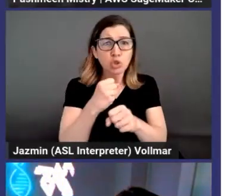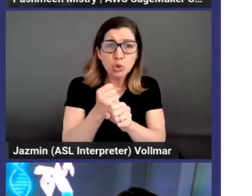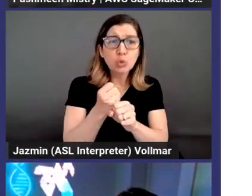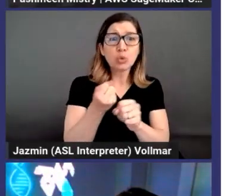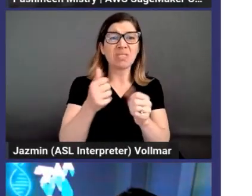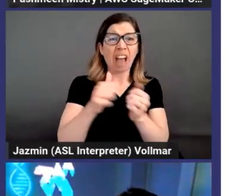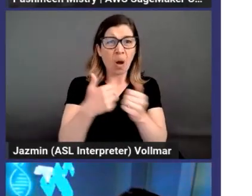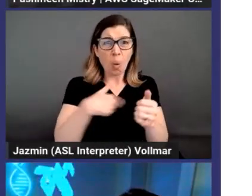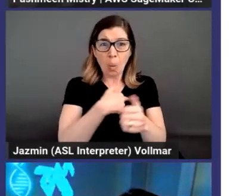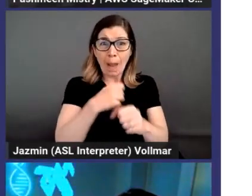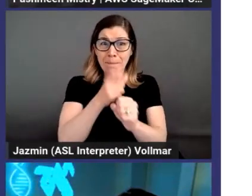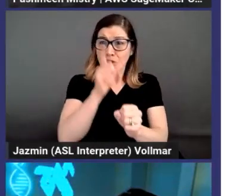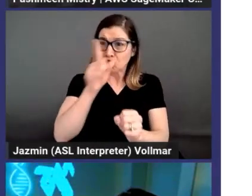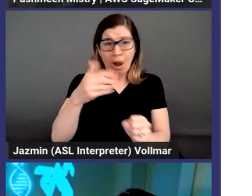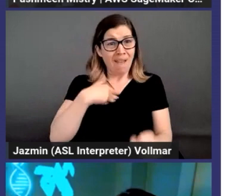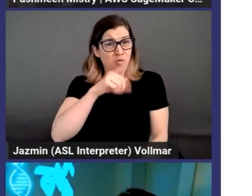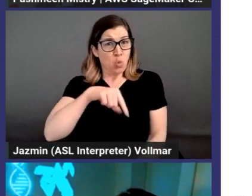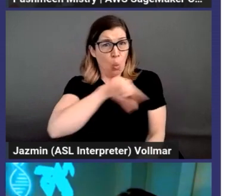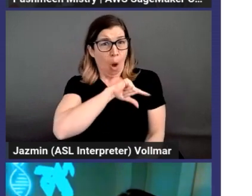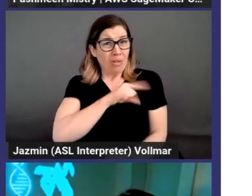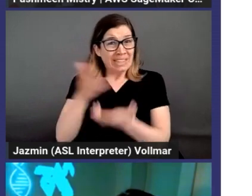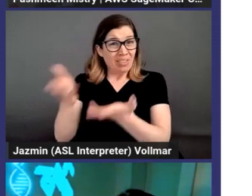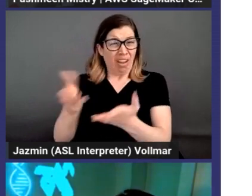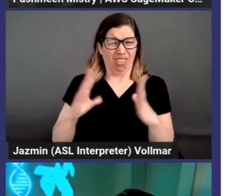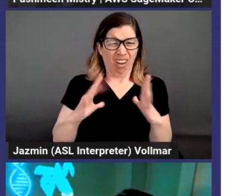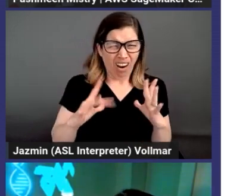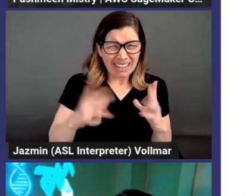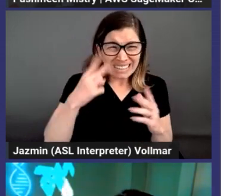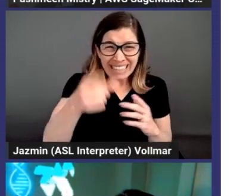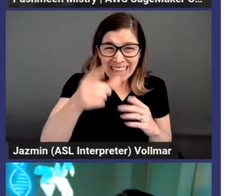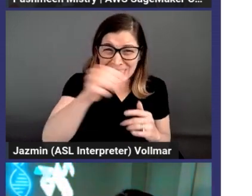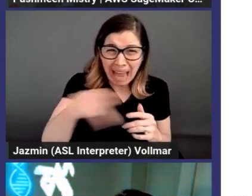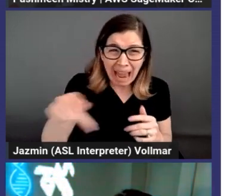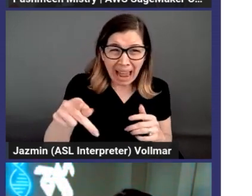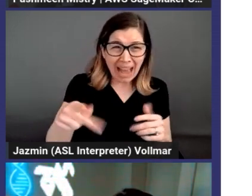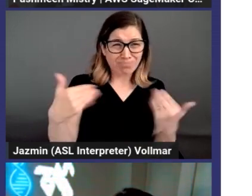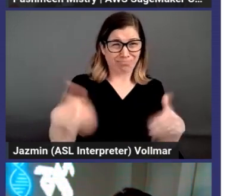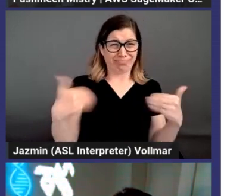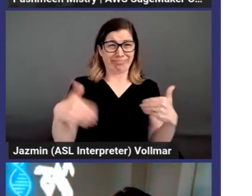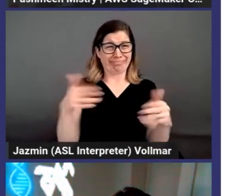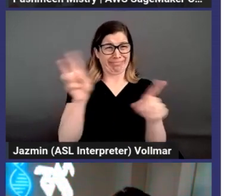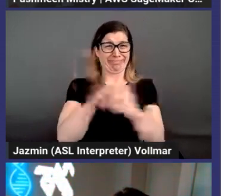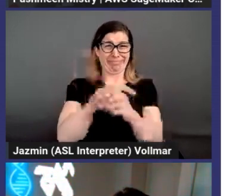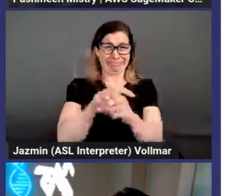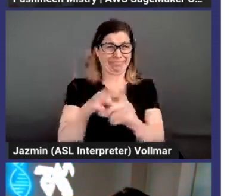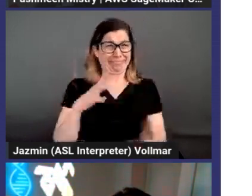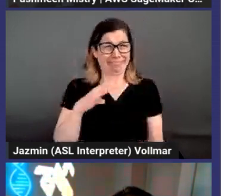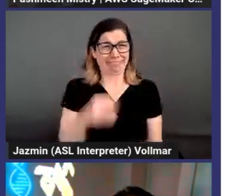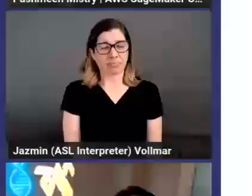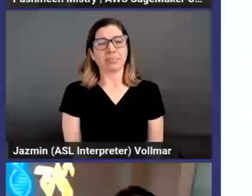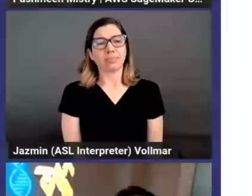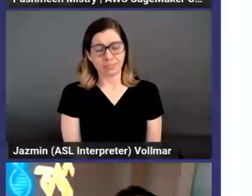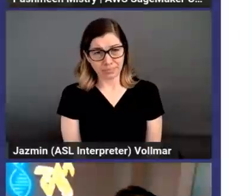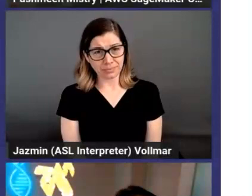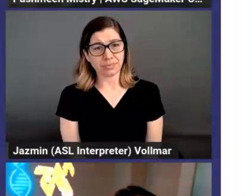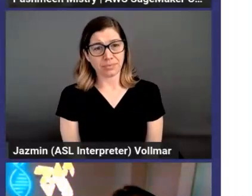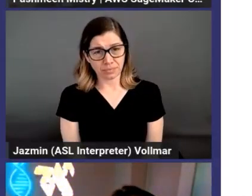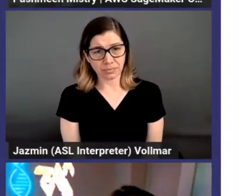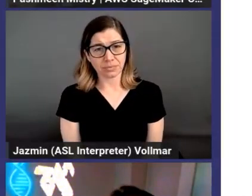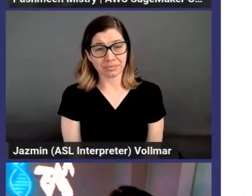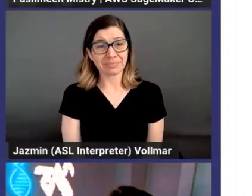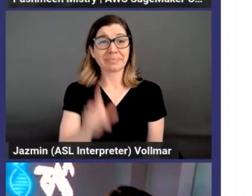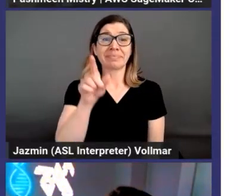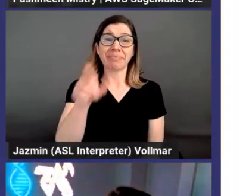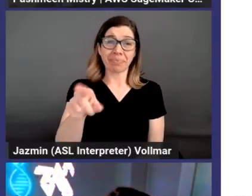to make sure that there's quality there. So it's really cool to see this application of it. Yeah. So of course, like the ready-to-use model doesn't